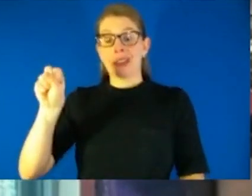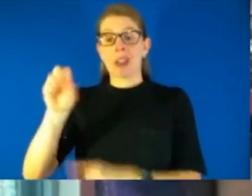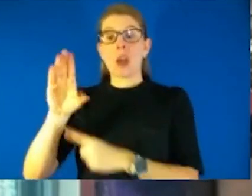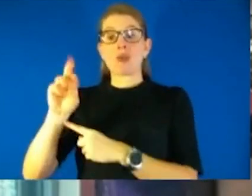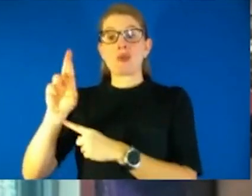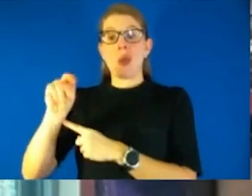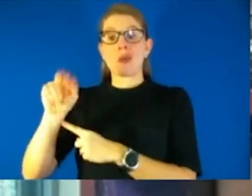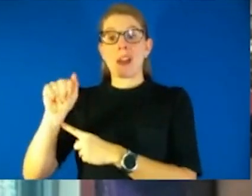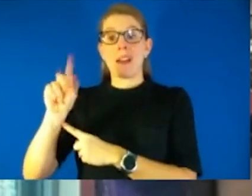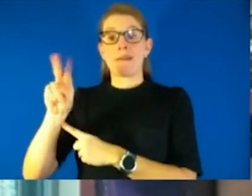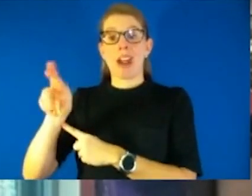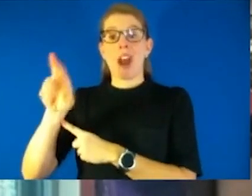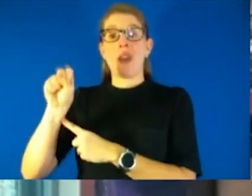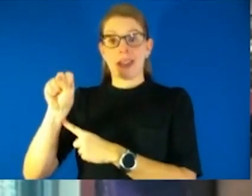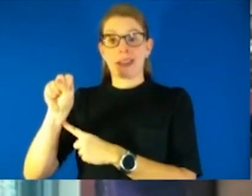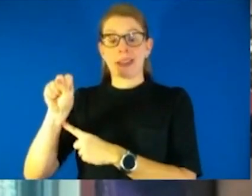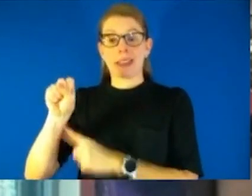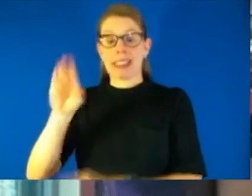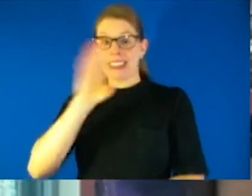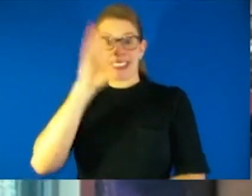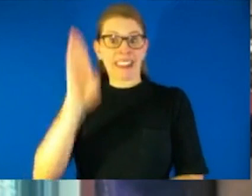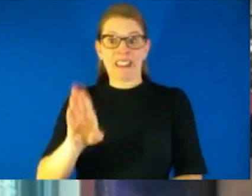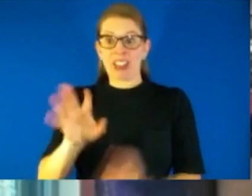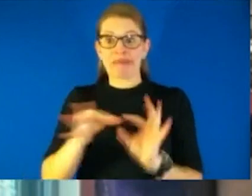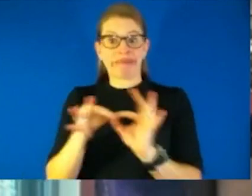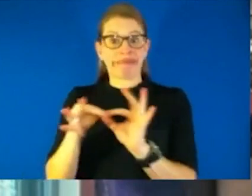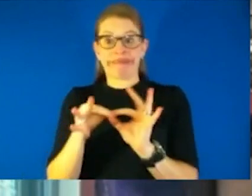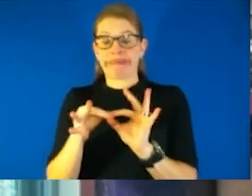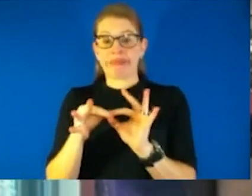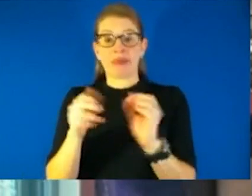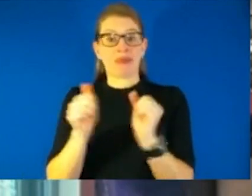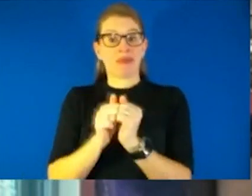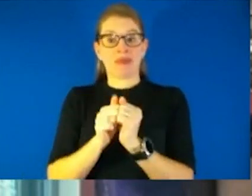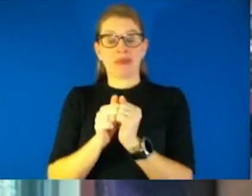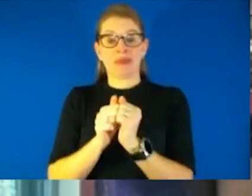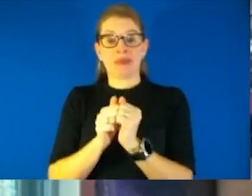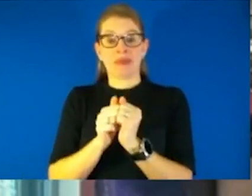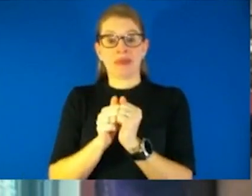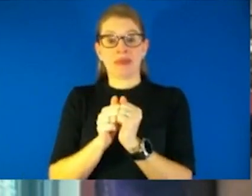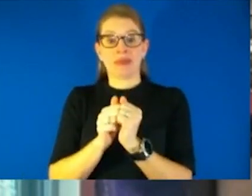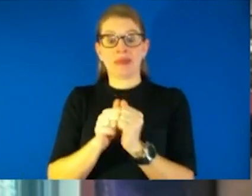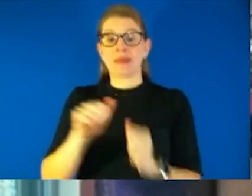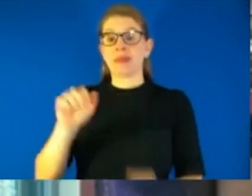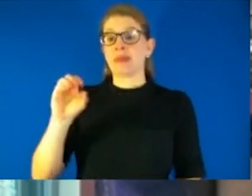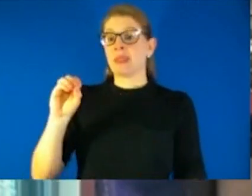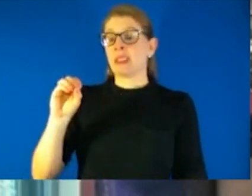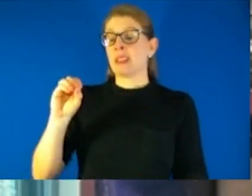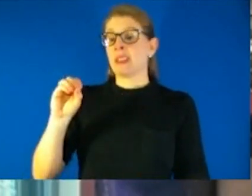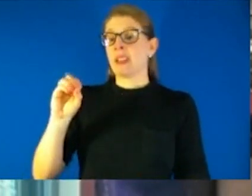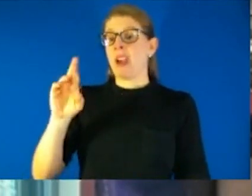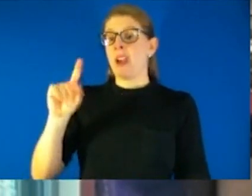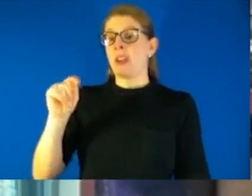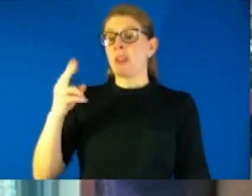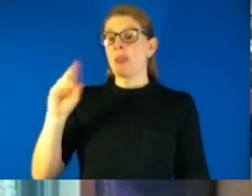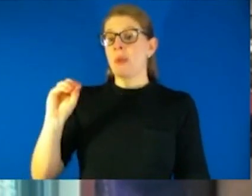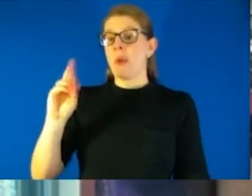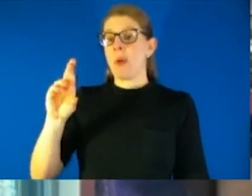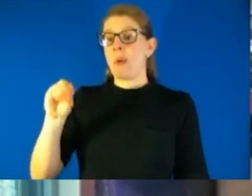coronaviruses, have never been associated with arthropods and transmission by arthropods. So